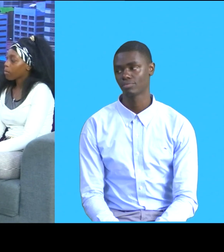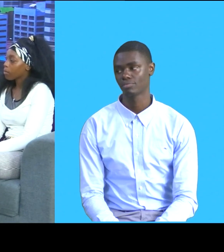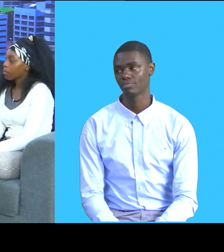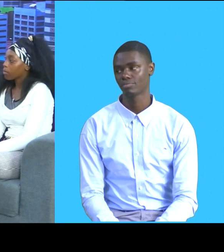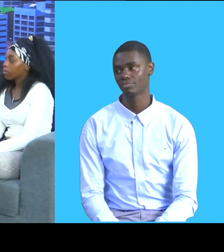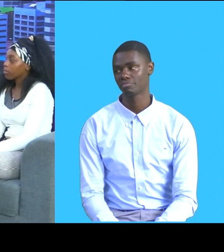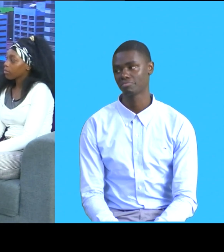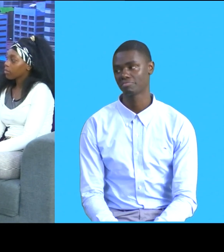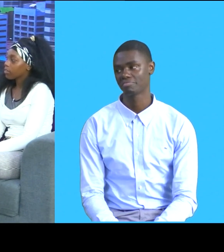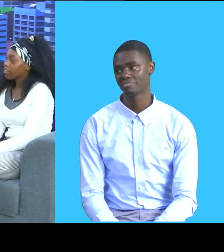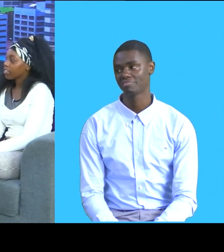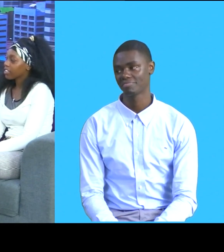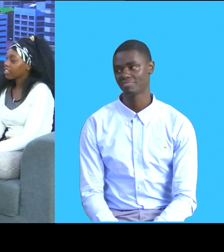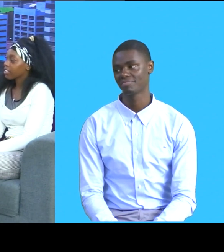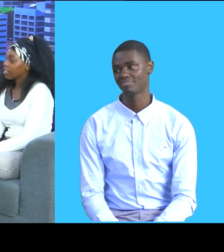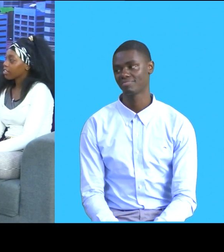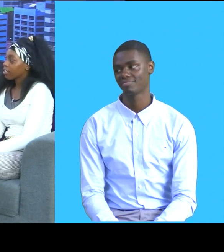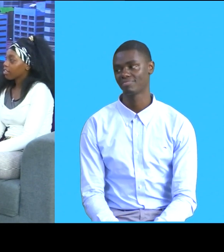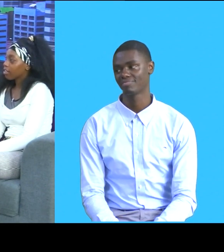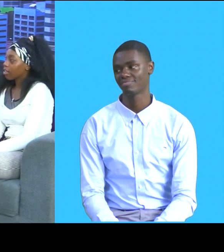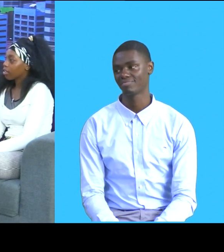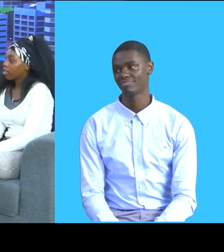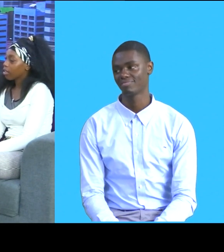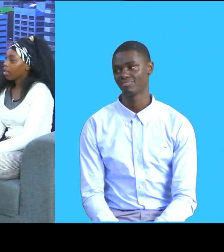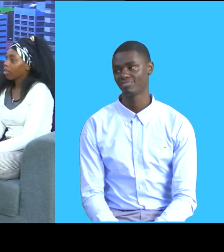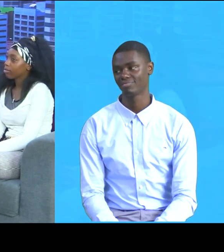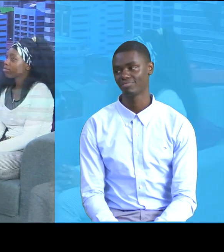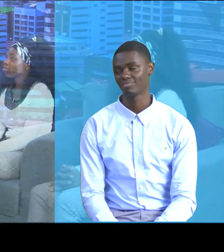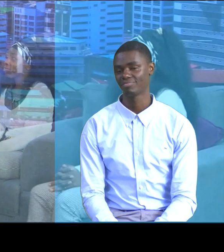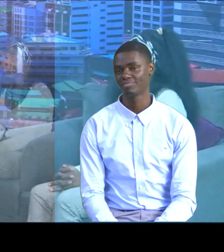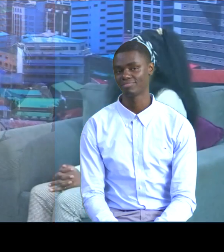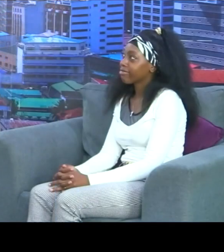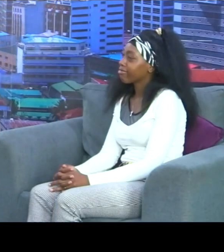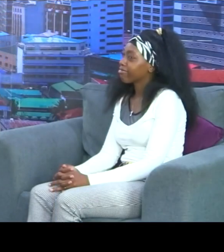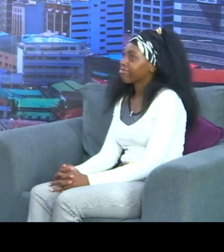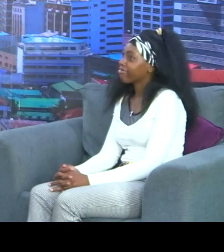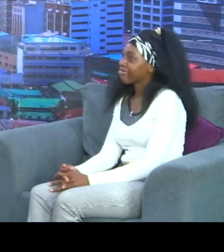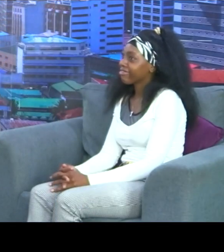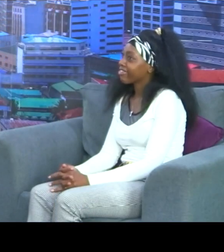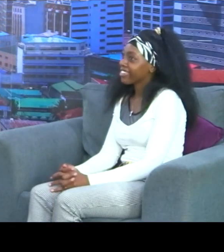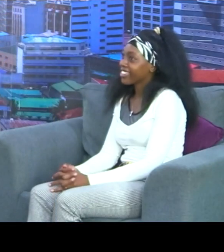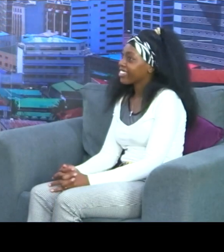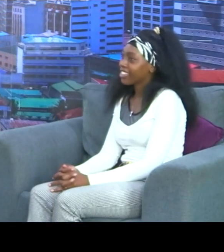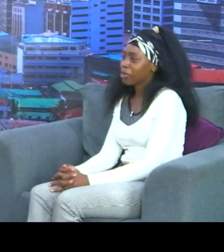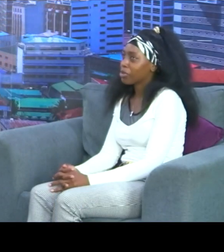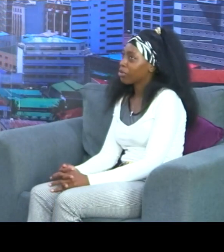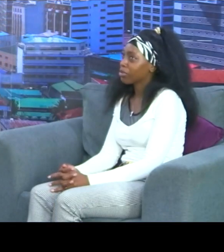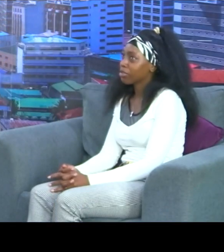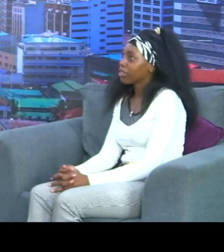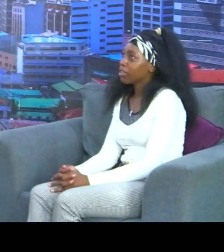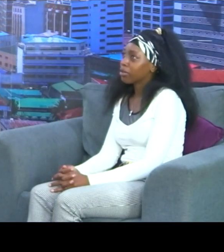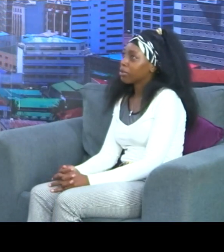What if God was not there? Would you do well, or would you work on yourself without God? Oh